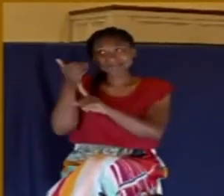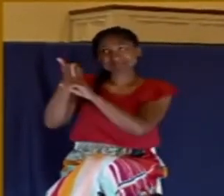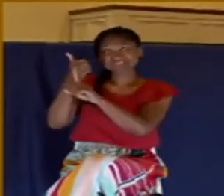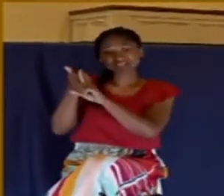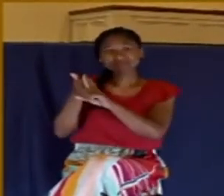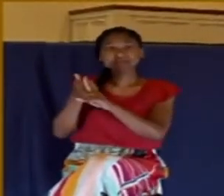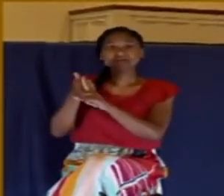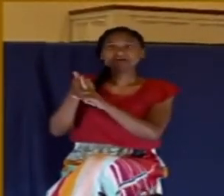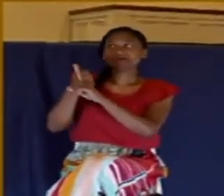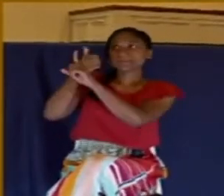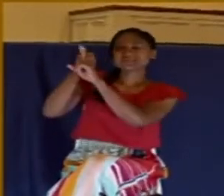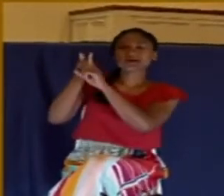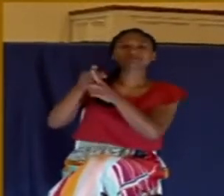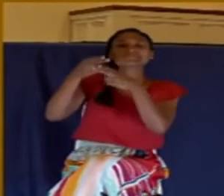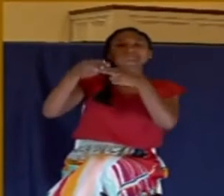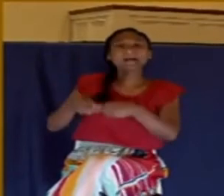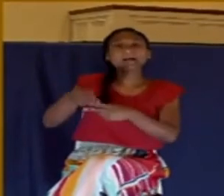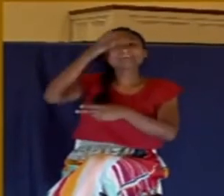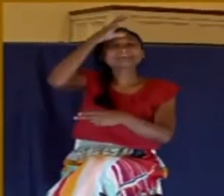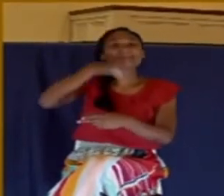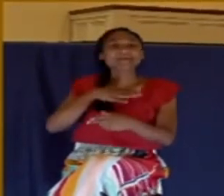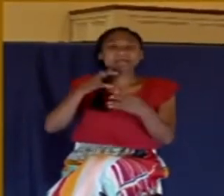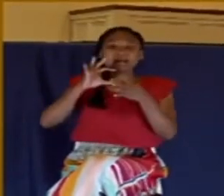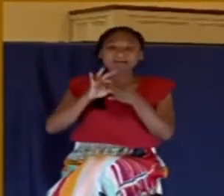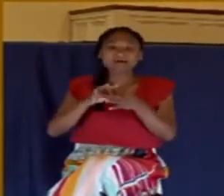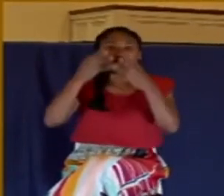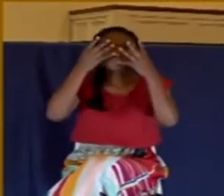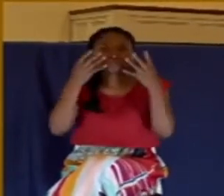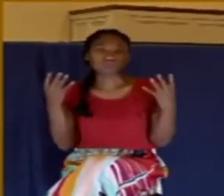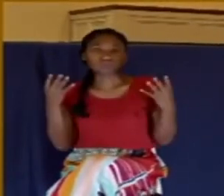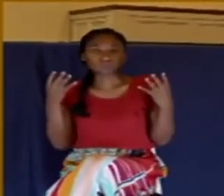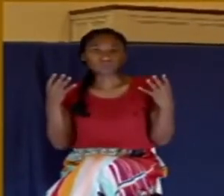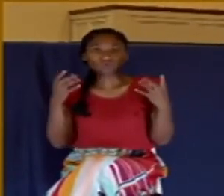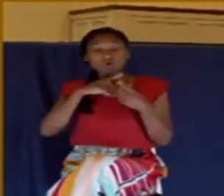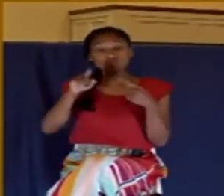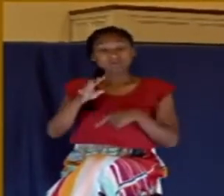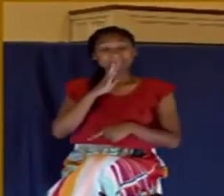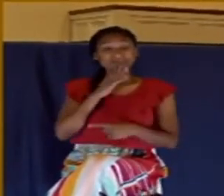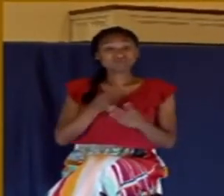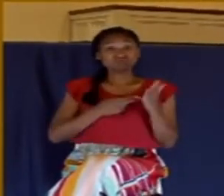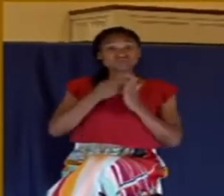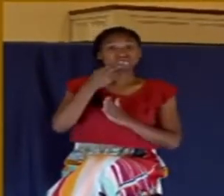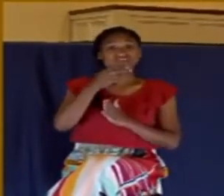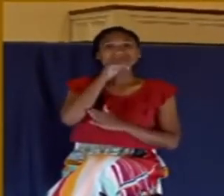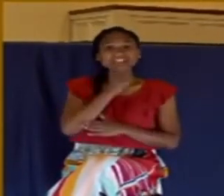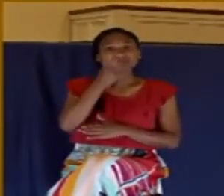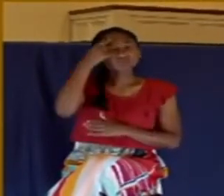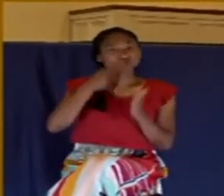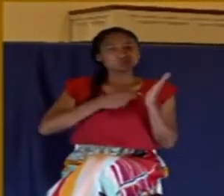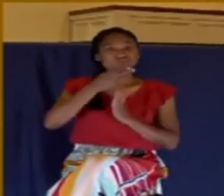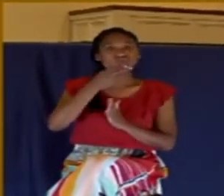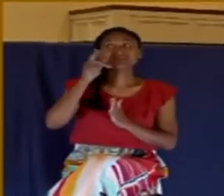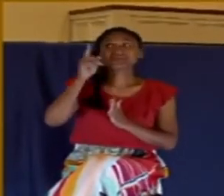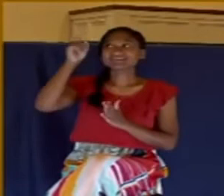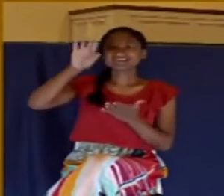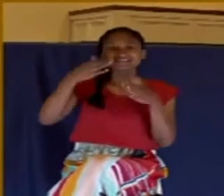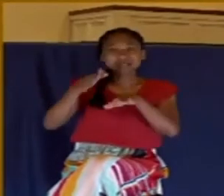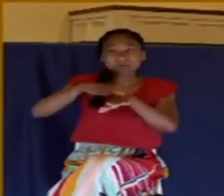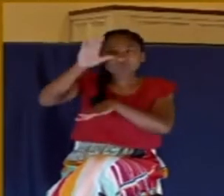man of sorrows. And when he spoke truth, he suffered for it. And he bore our sins on the